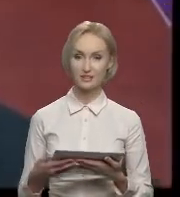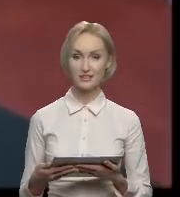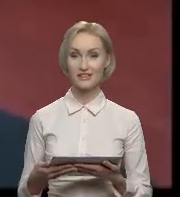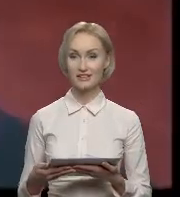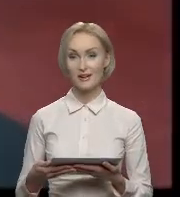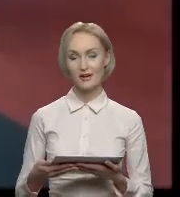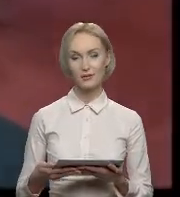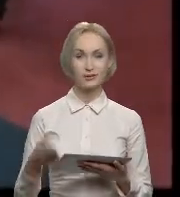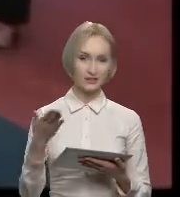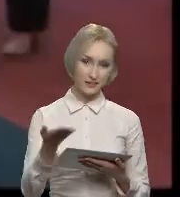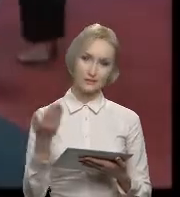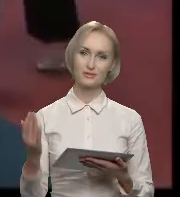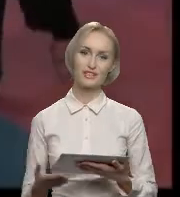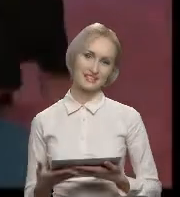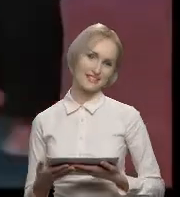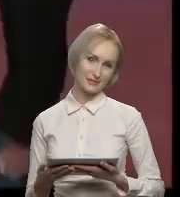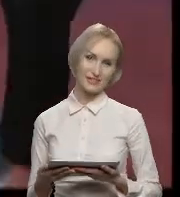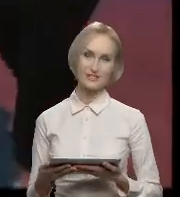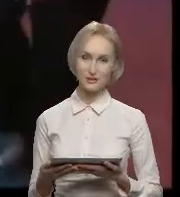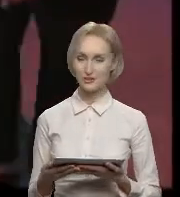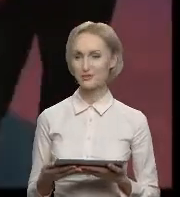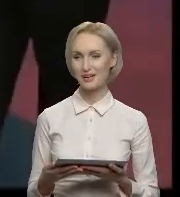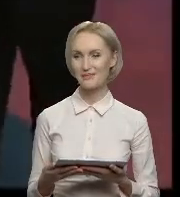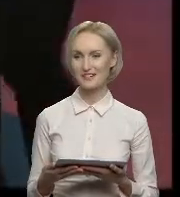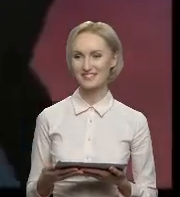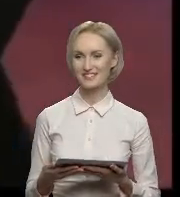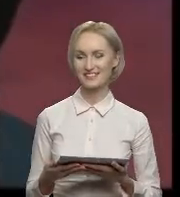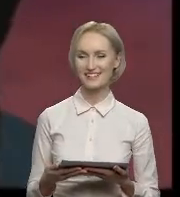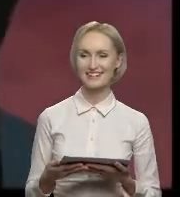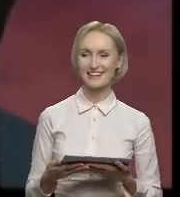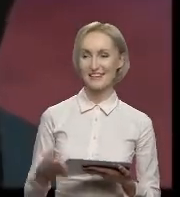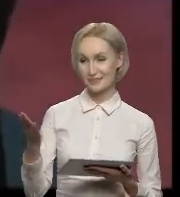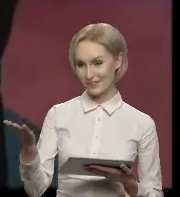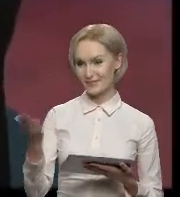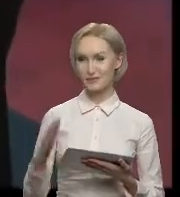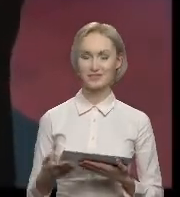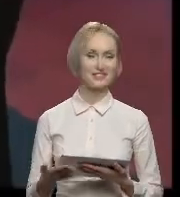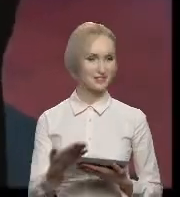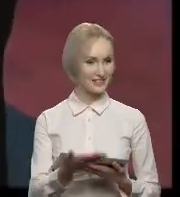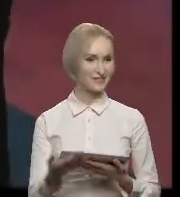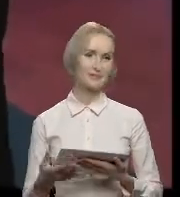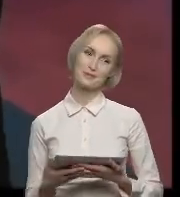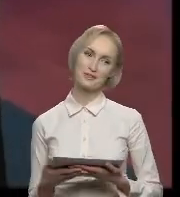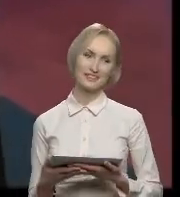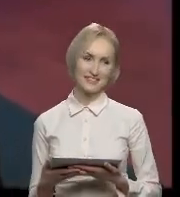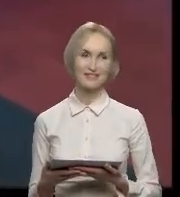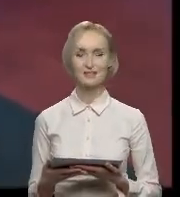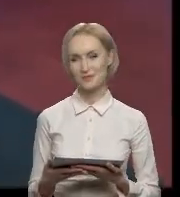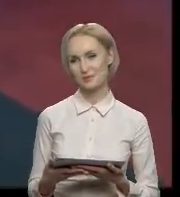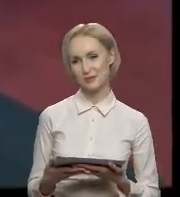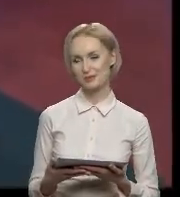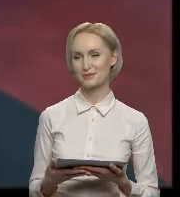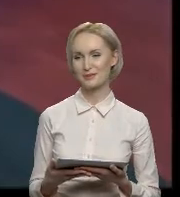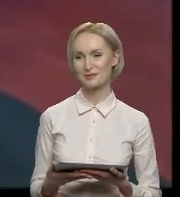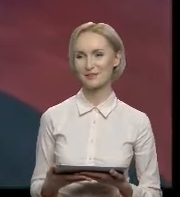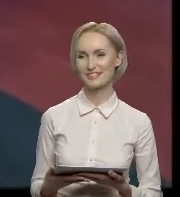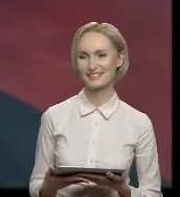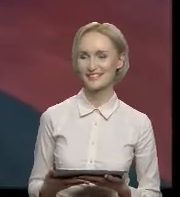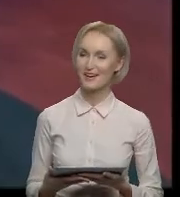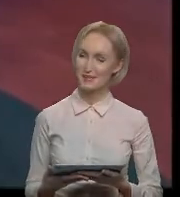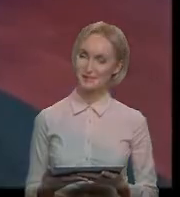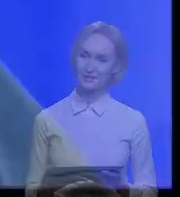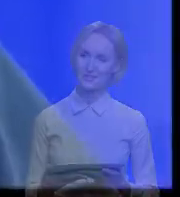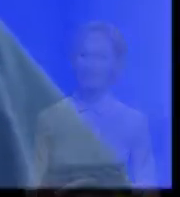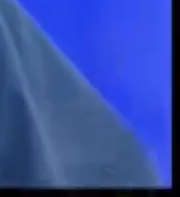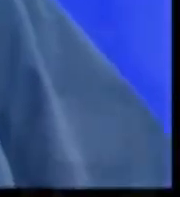Y'all need to get it together. I'm in it because y'all in my house. Y'all need to get y'all stuff together. You came up